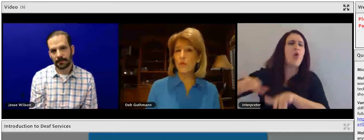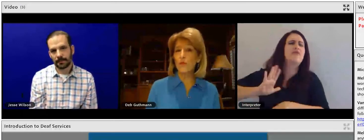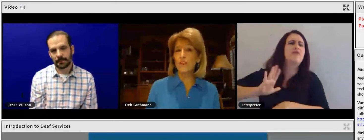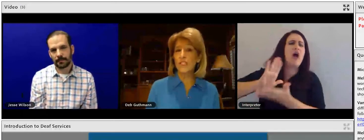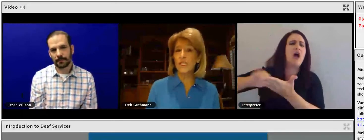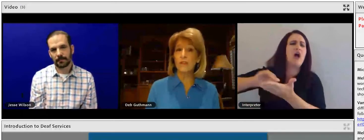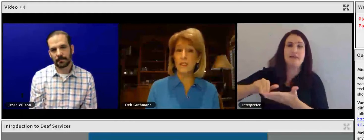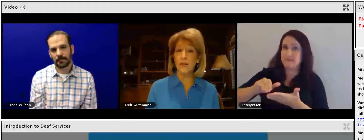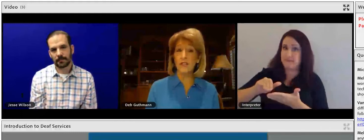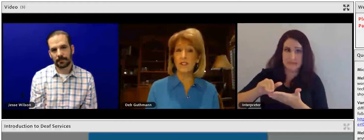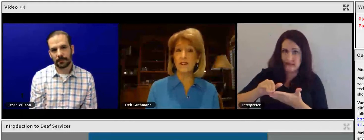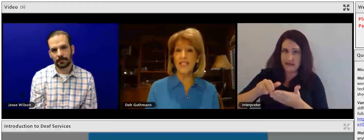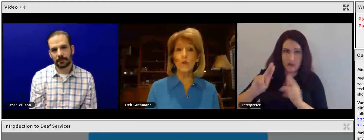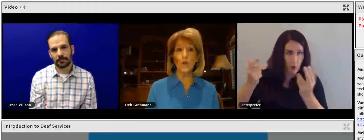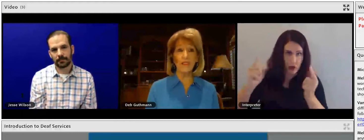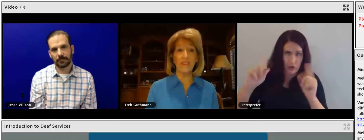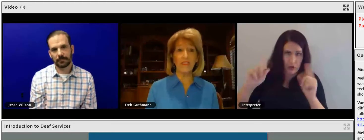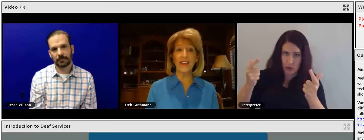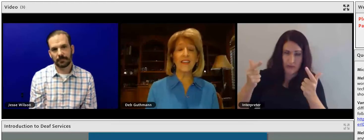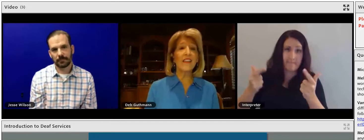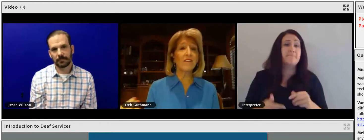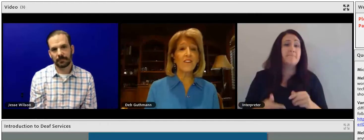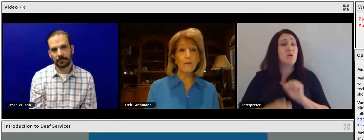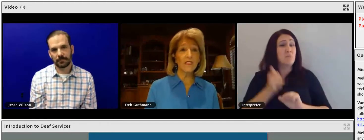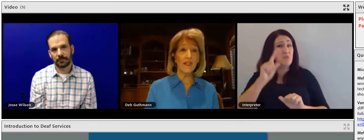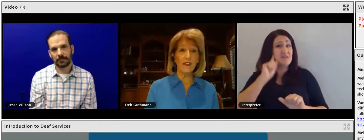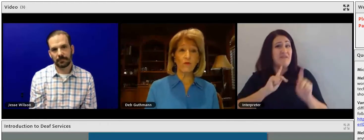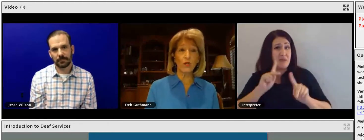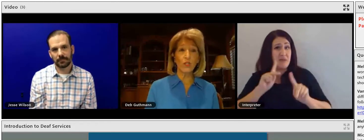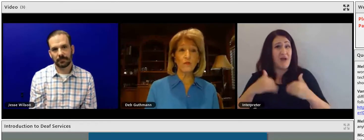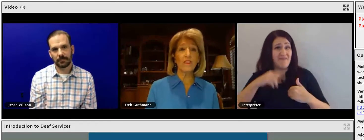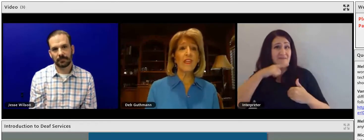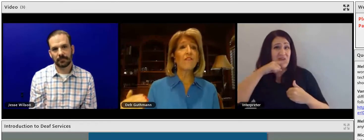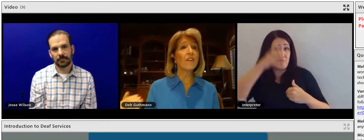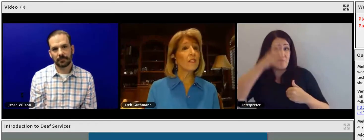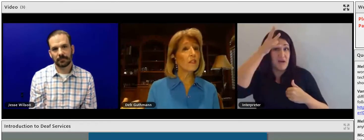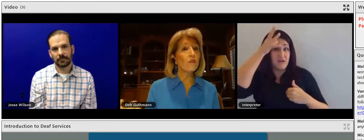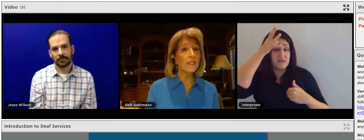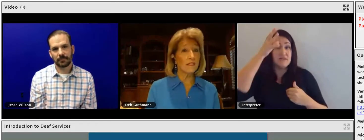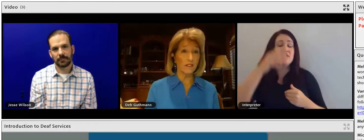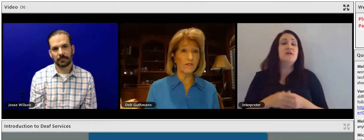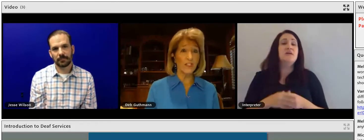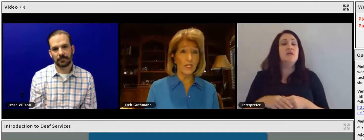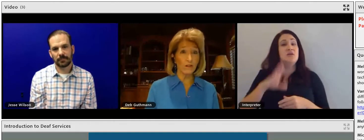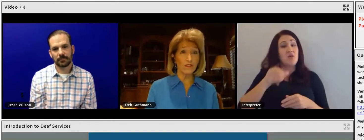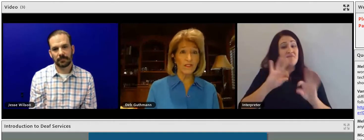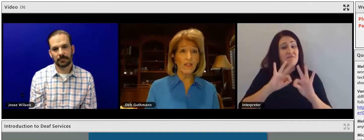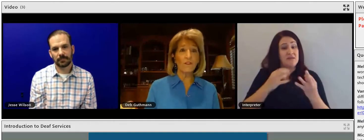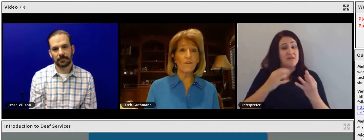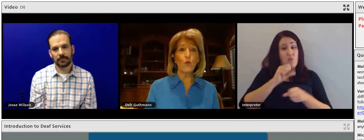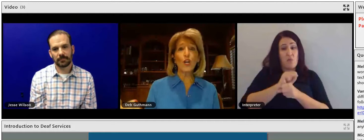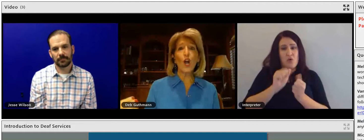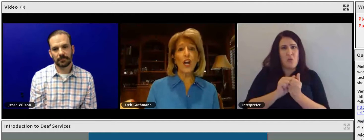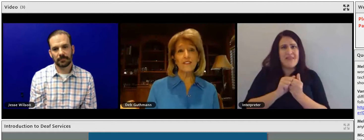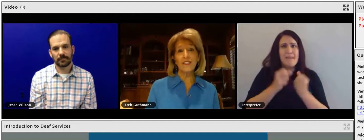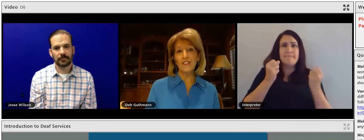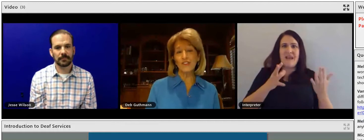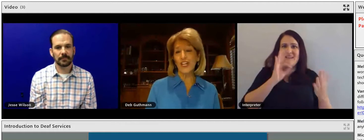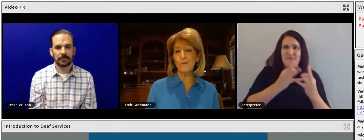deaf people are actually born to hearing parents. And with that, families that I've worked with feel a great deal of